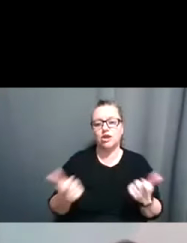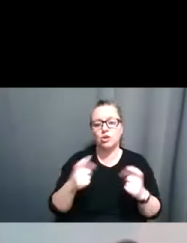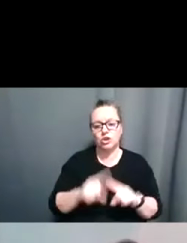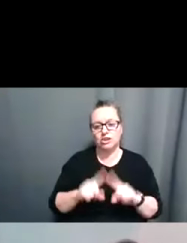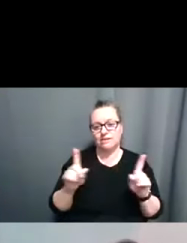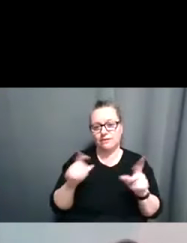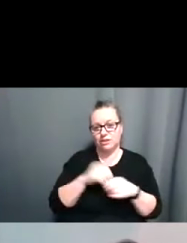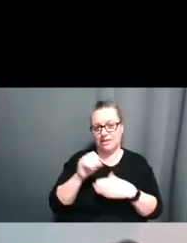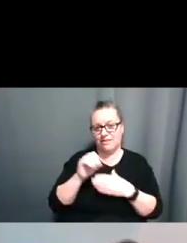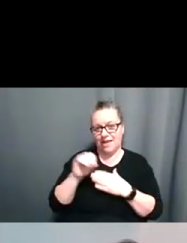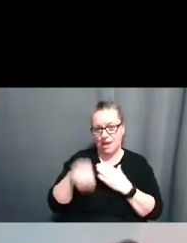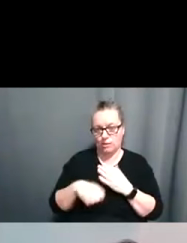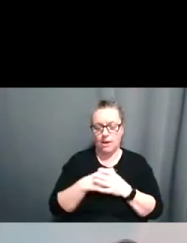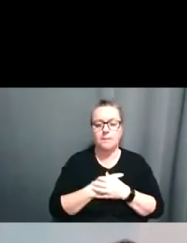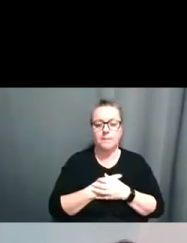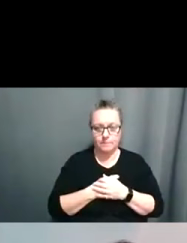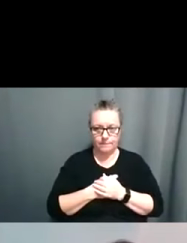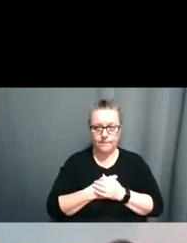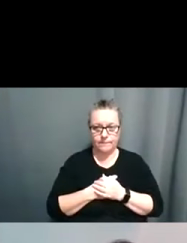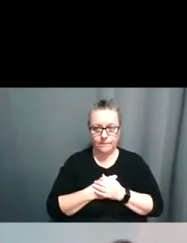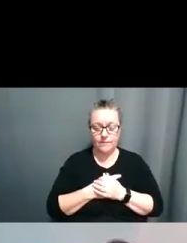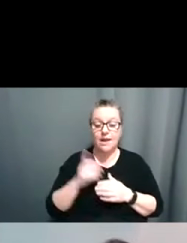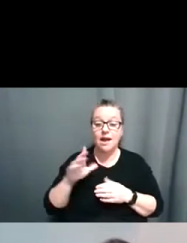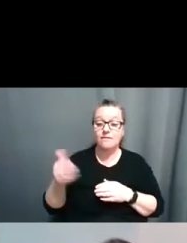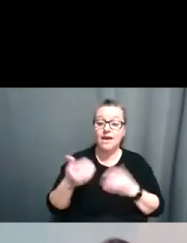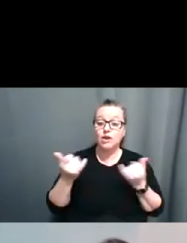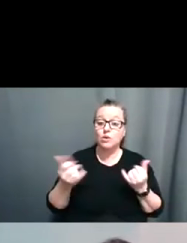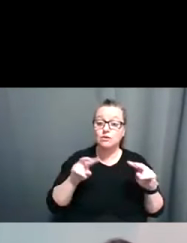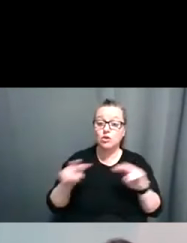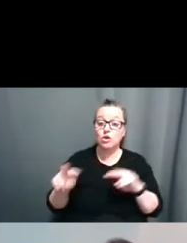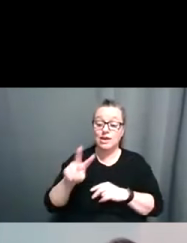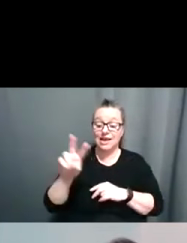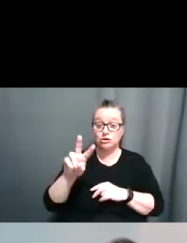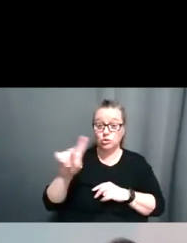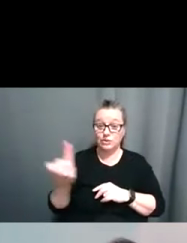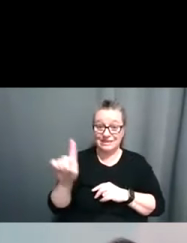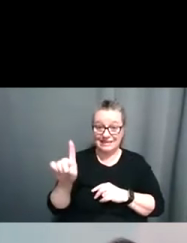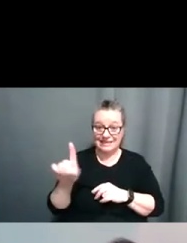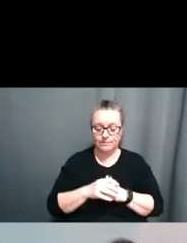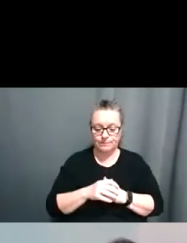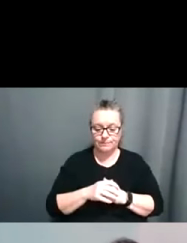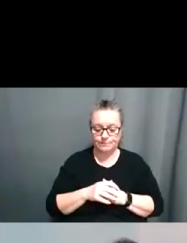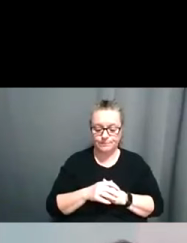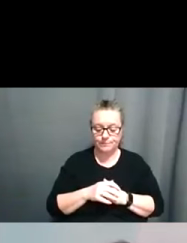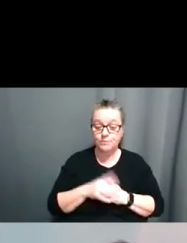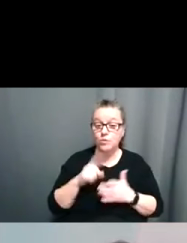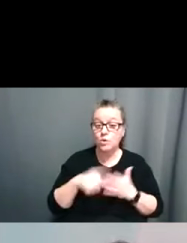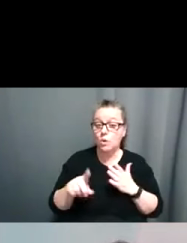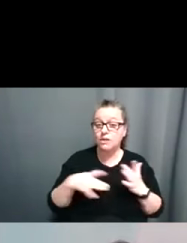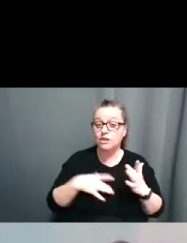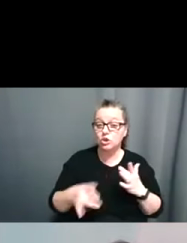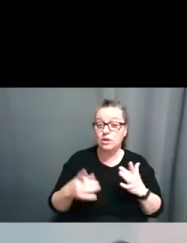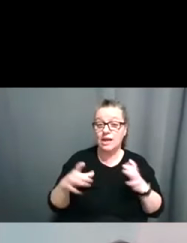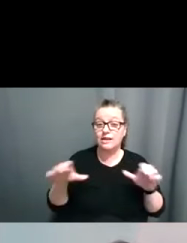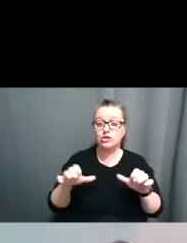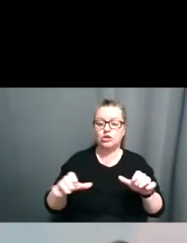that outcome. I invite you now to look at 2D in your notebook. What would you like to do differently